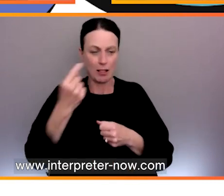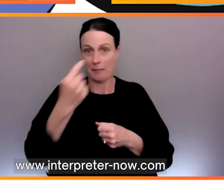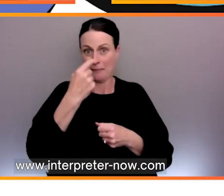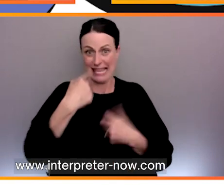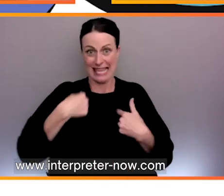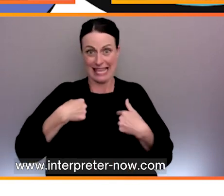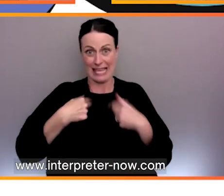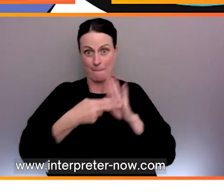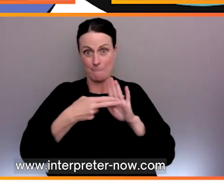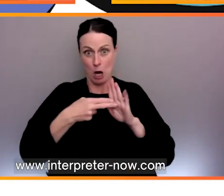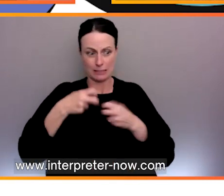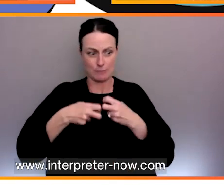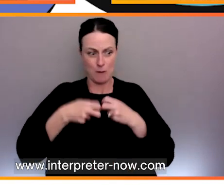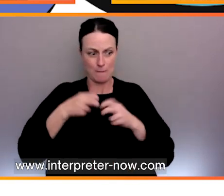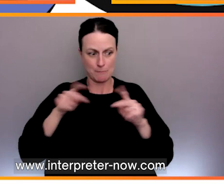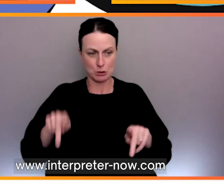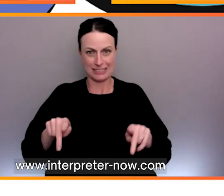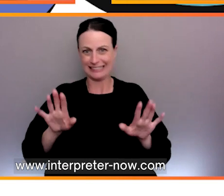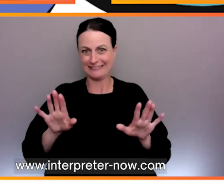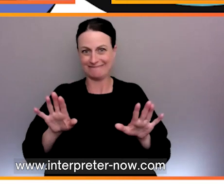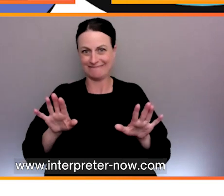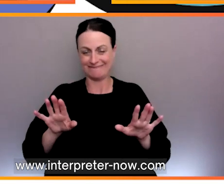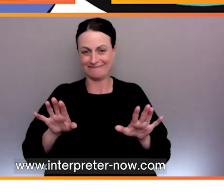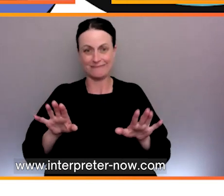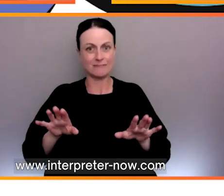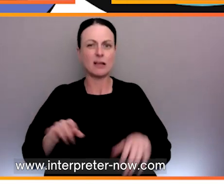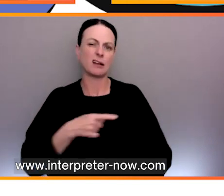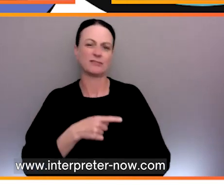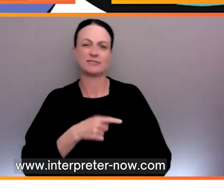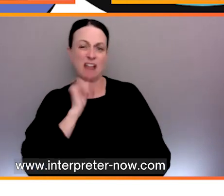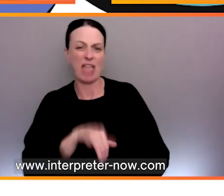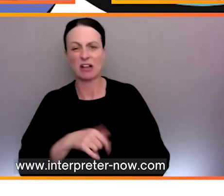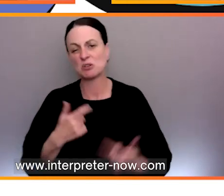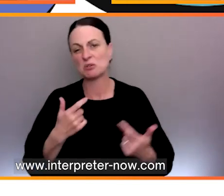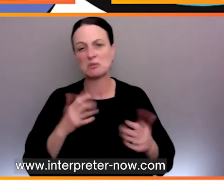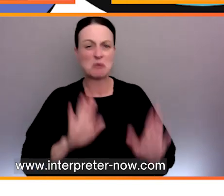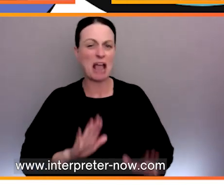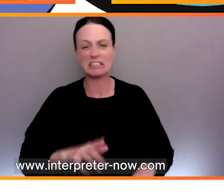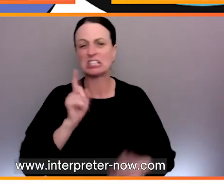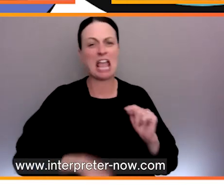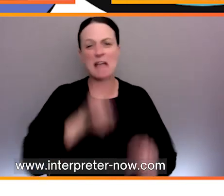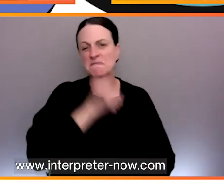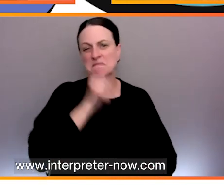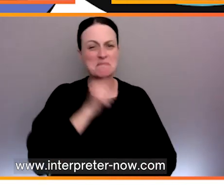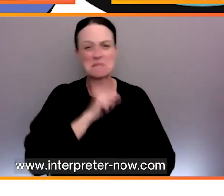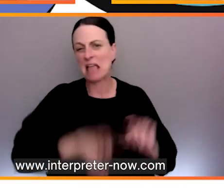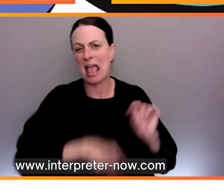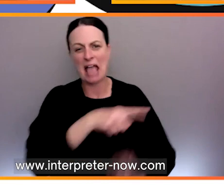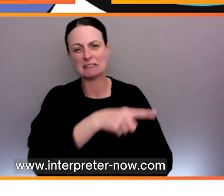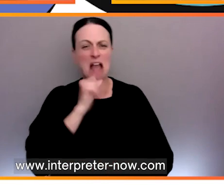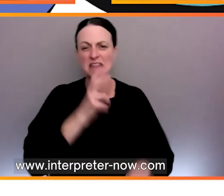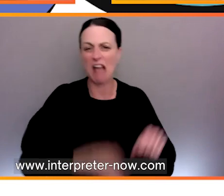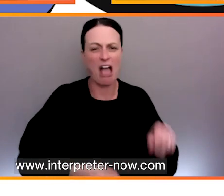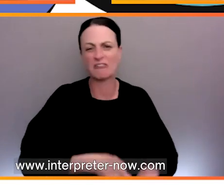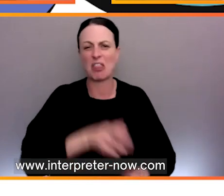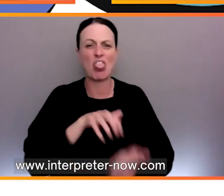hack it. We offered her something else, and, and that's a narrative that is